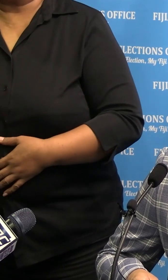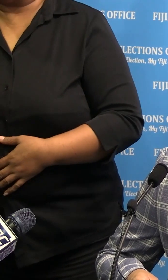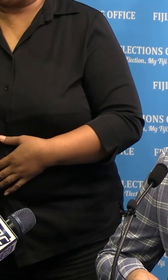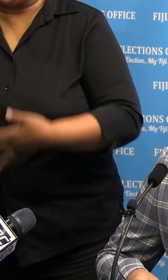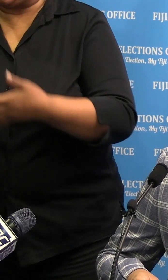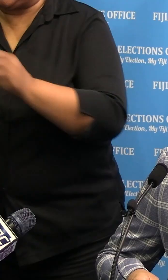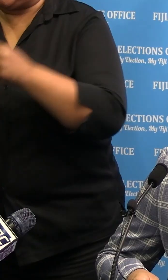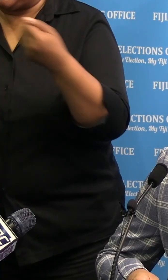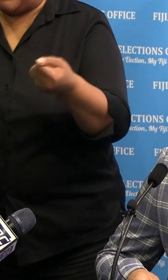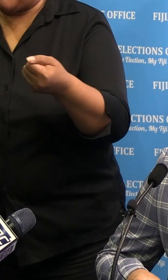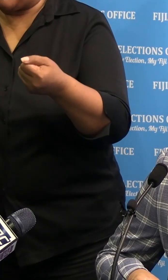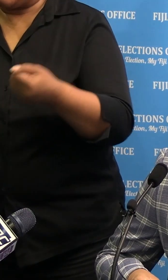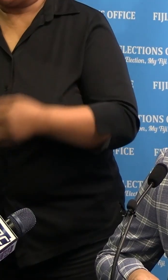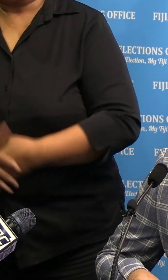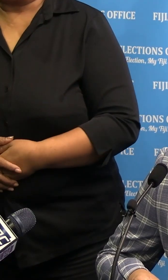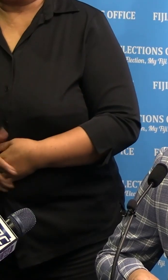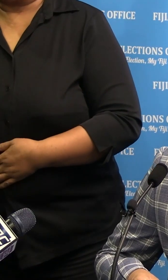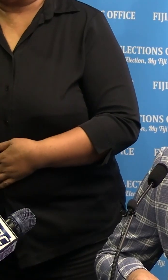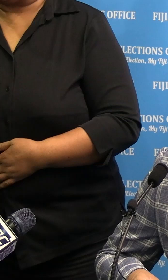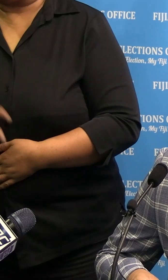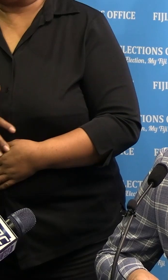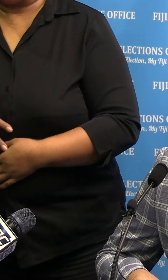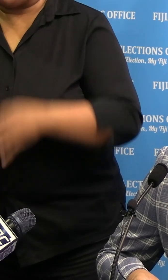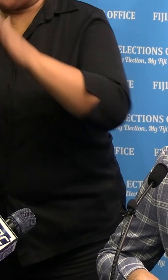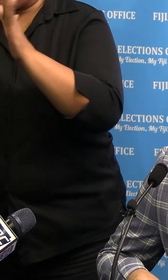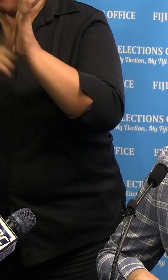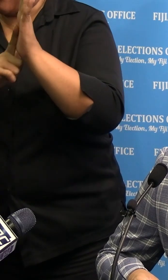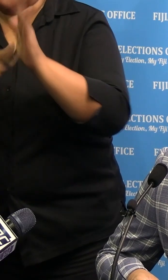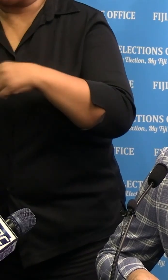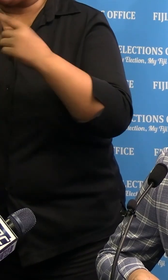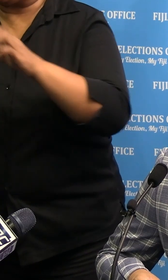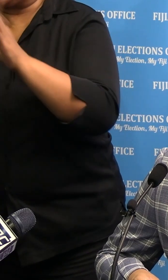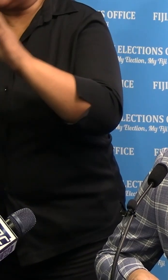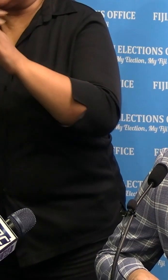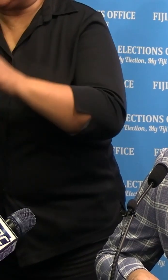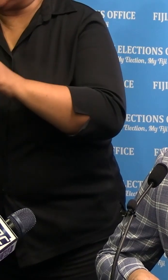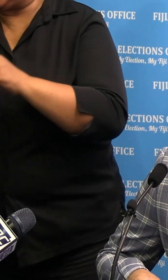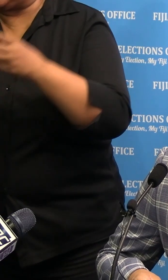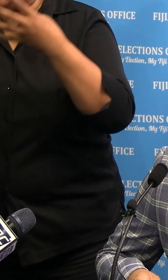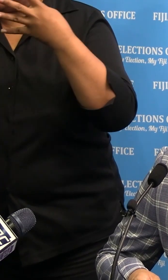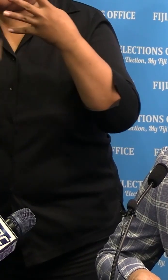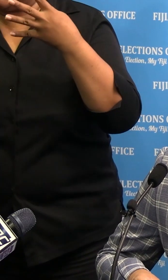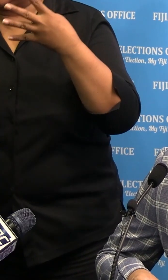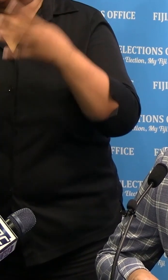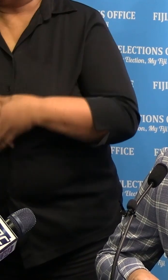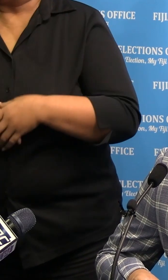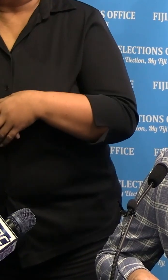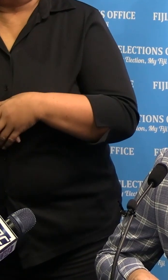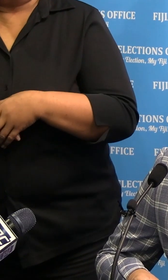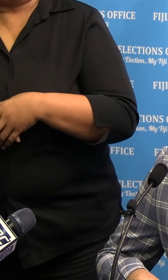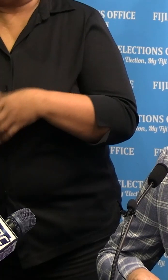newspaper the laws around the media restrictions and campaign restrictions that will commence at midnight